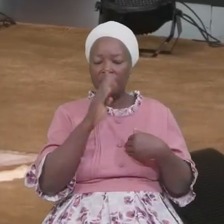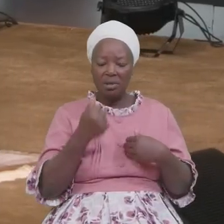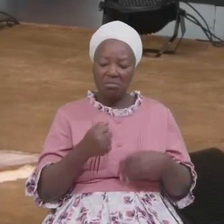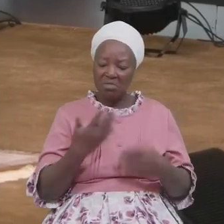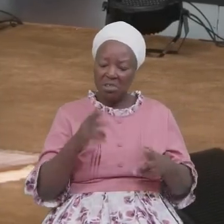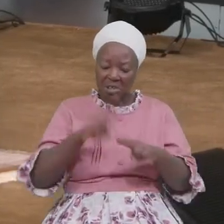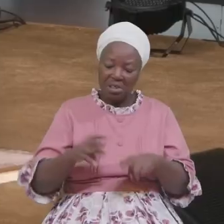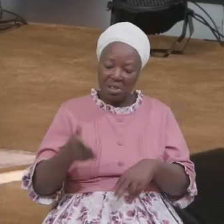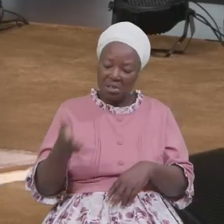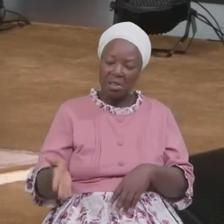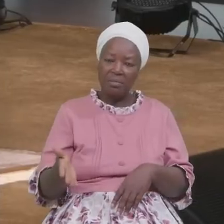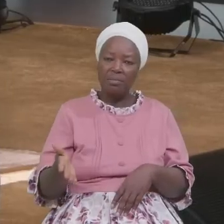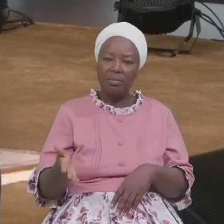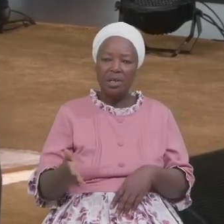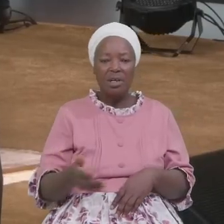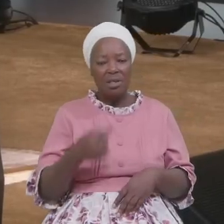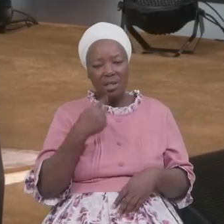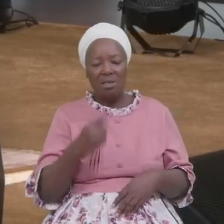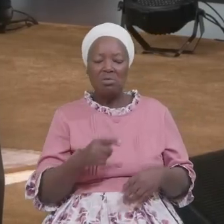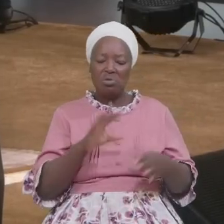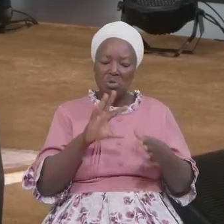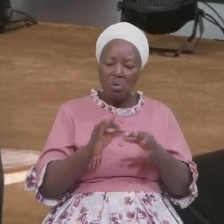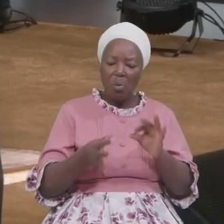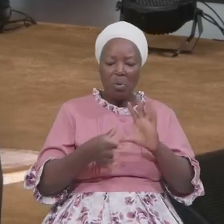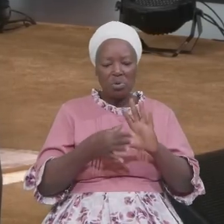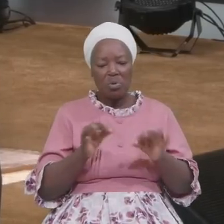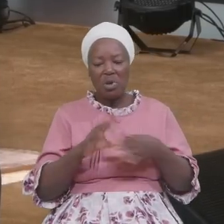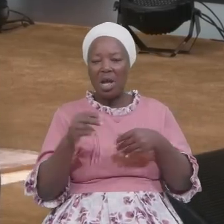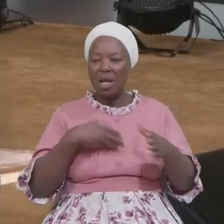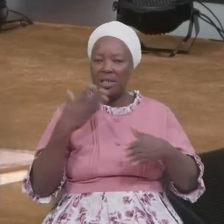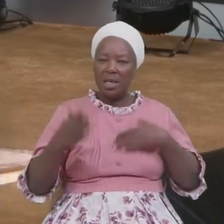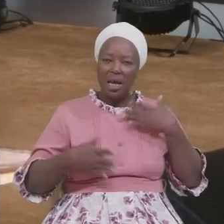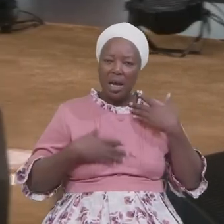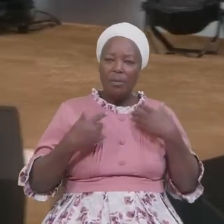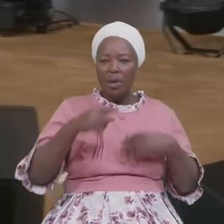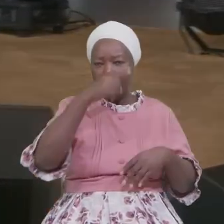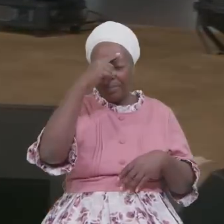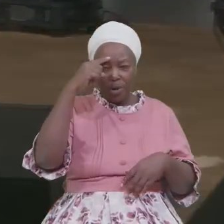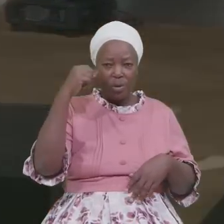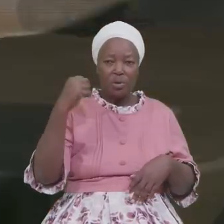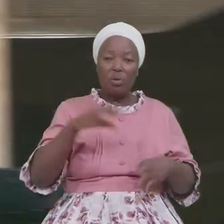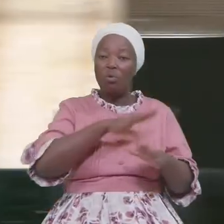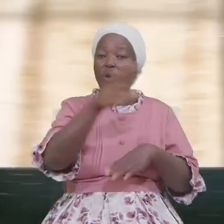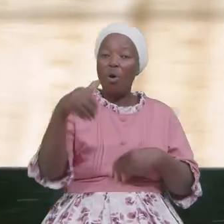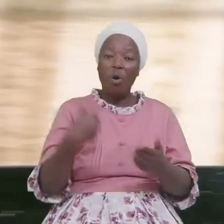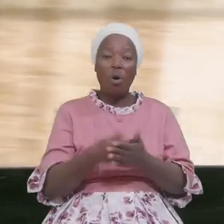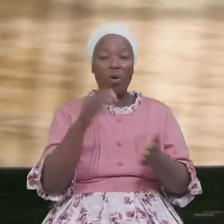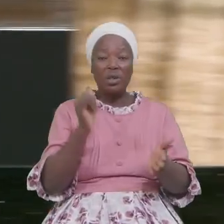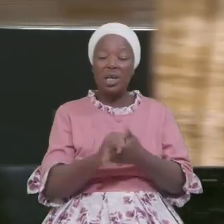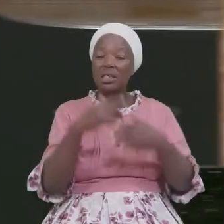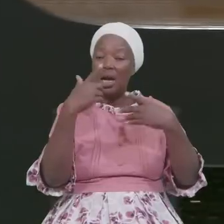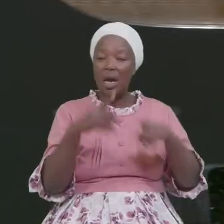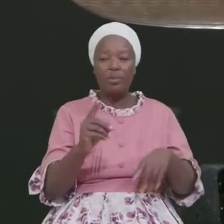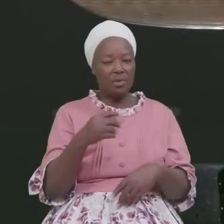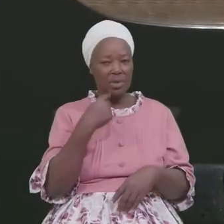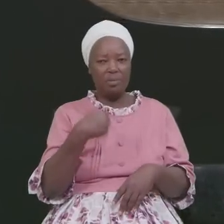there telling stories and rejoicing because of all that happened. Tell